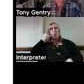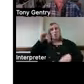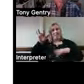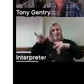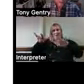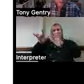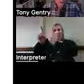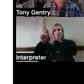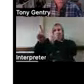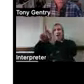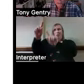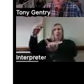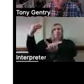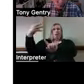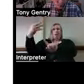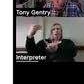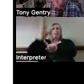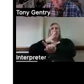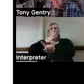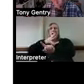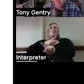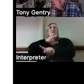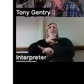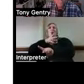loud by the device when it senses smoke.